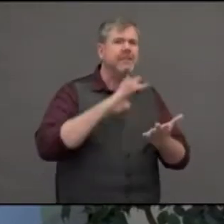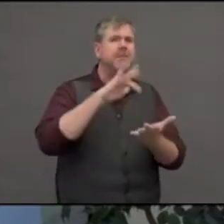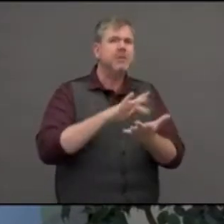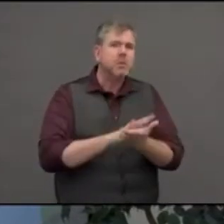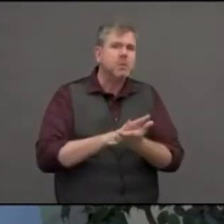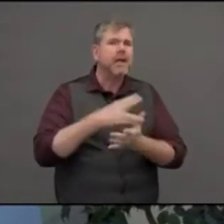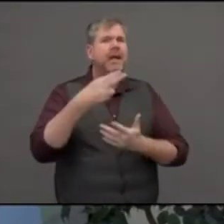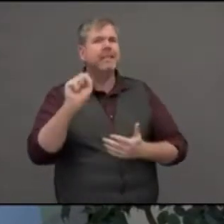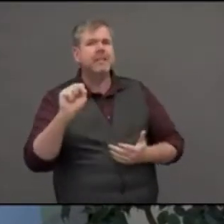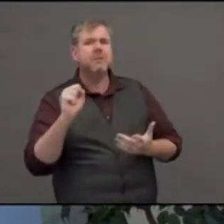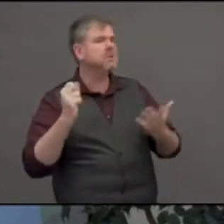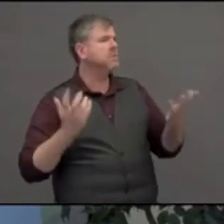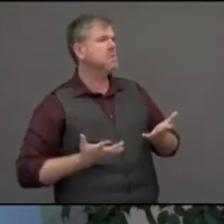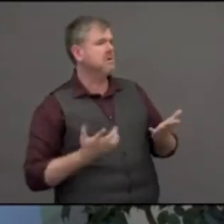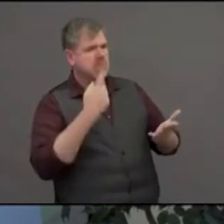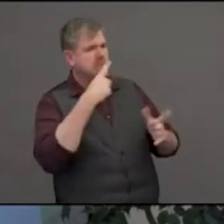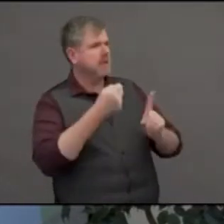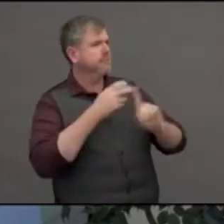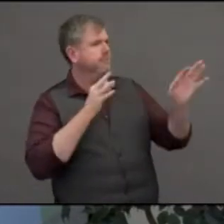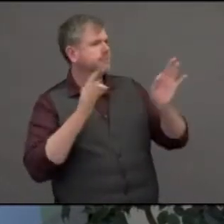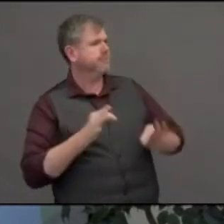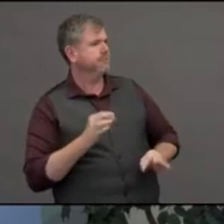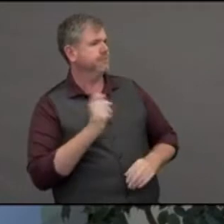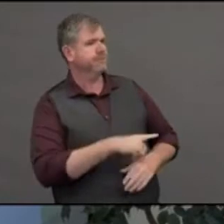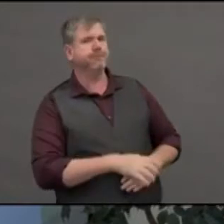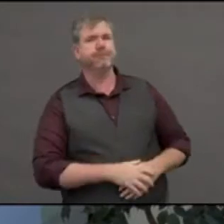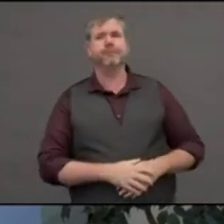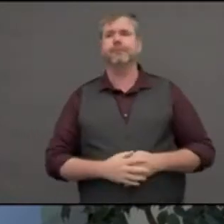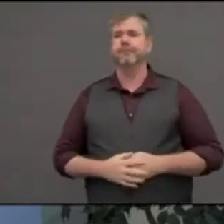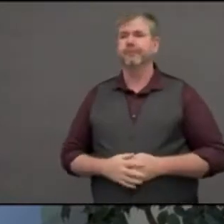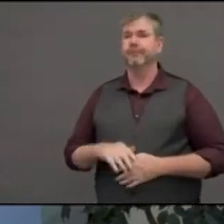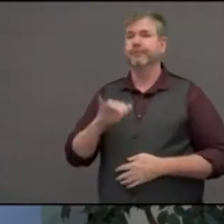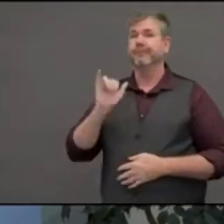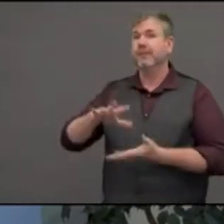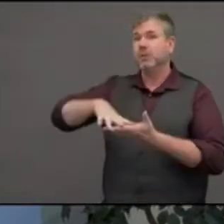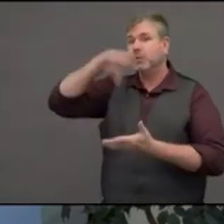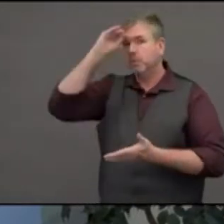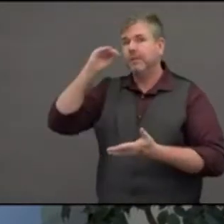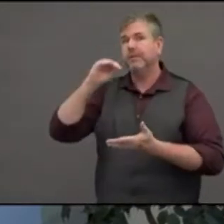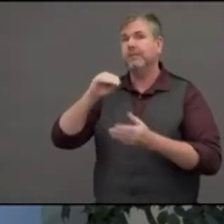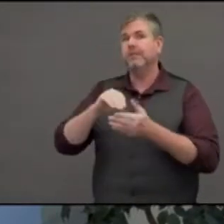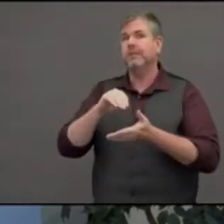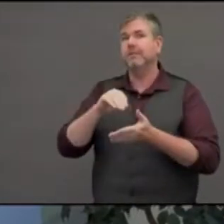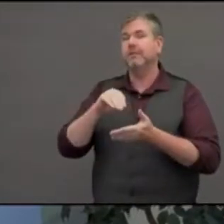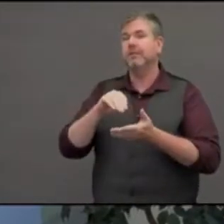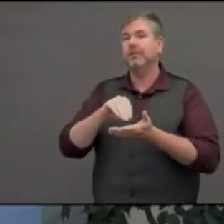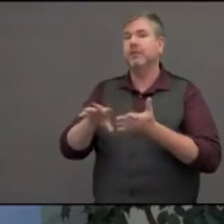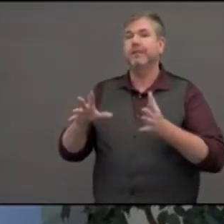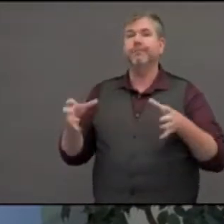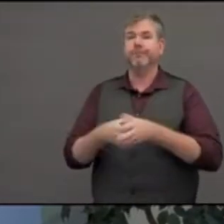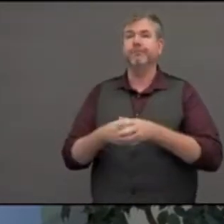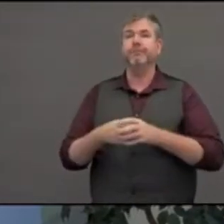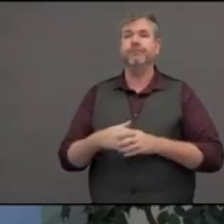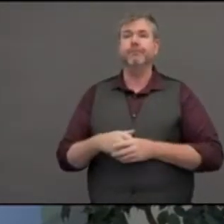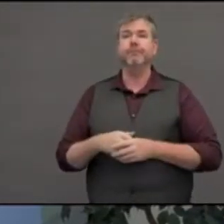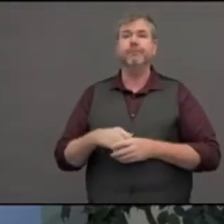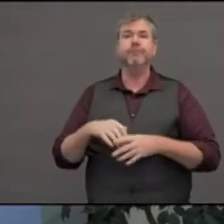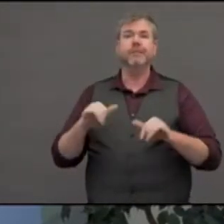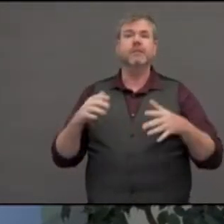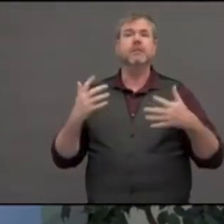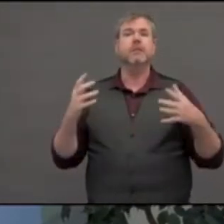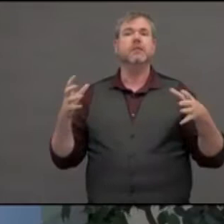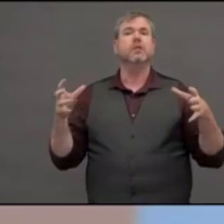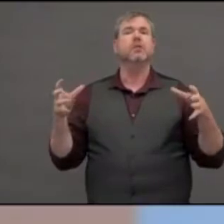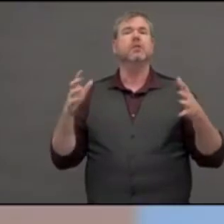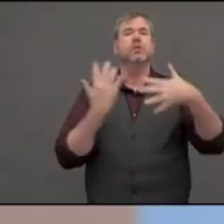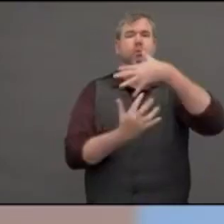really established to keep that social bubble around the individuals at the school setting. So the elementary level, it's really expected that the students would